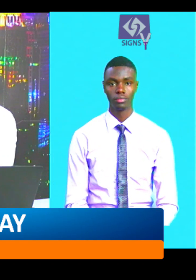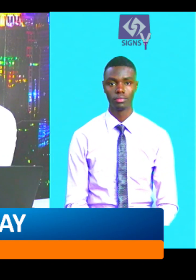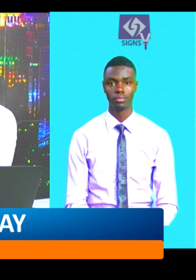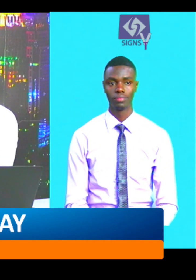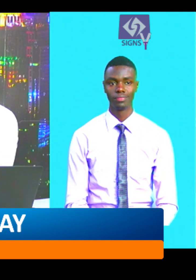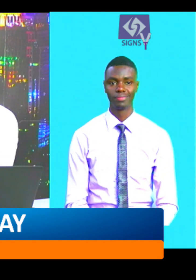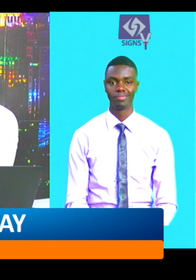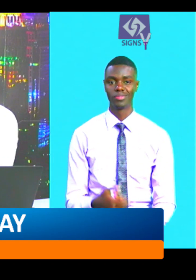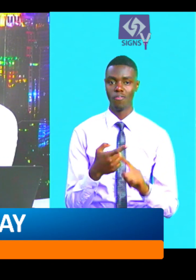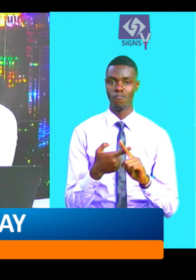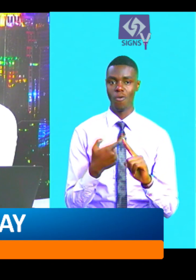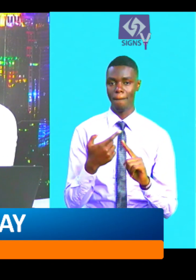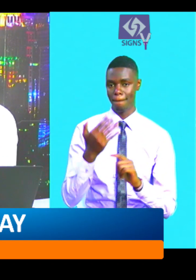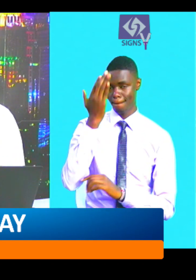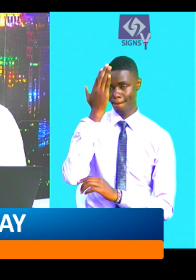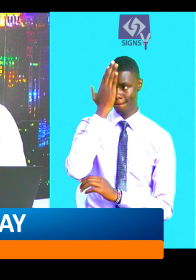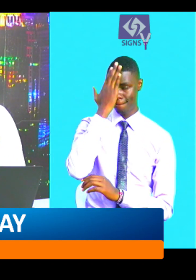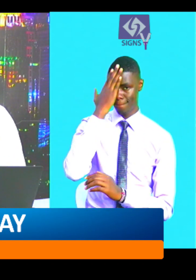for this